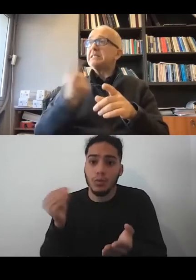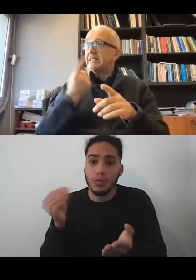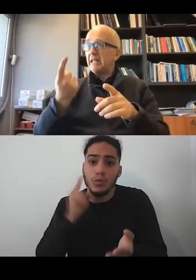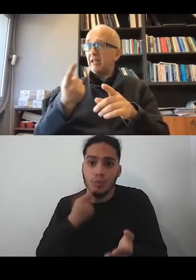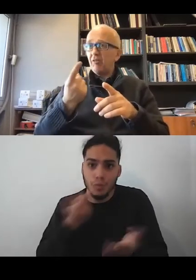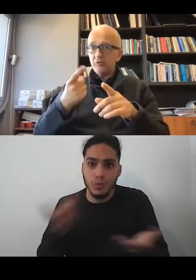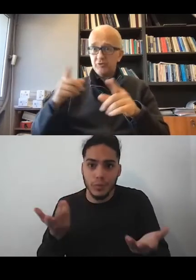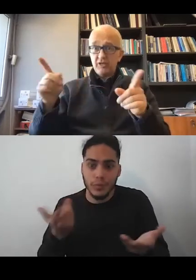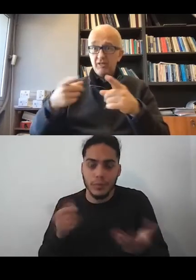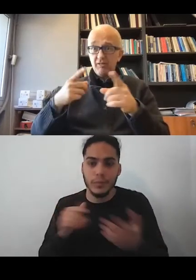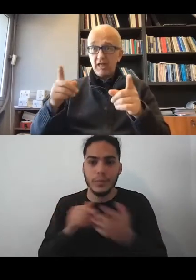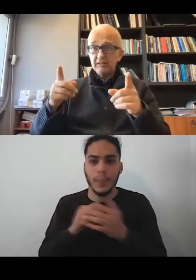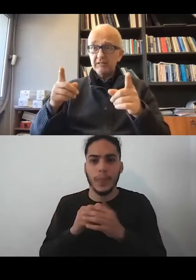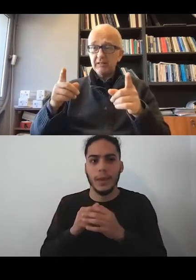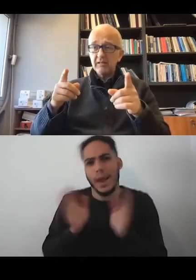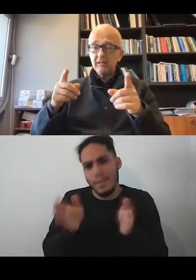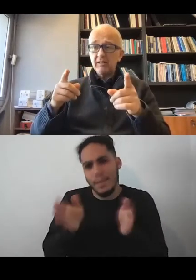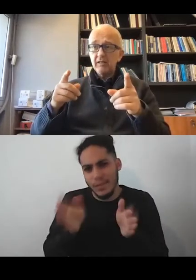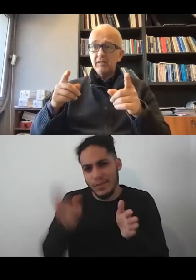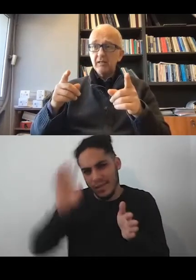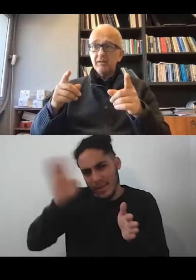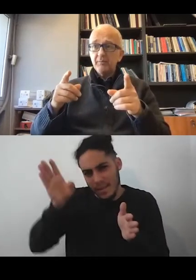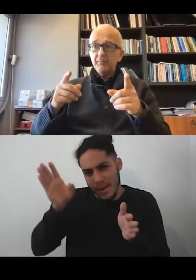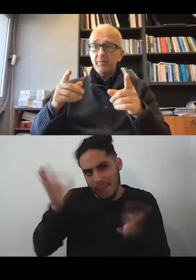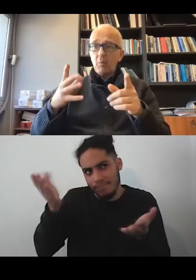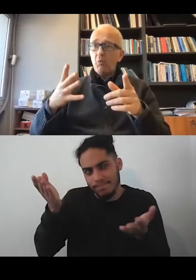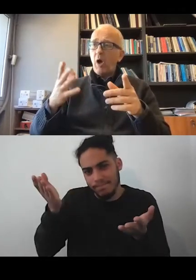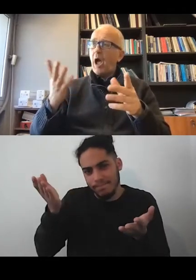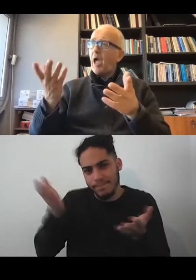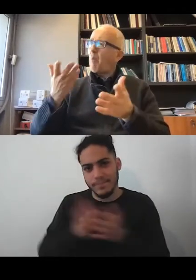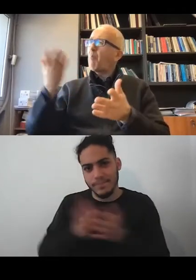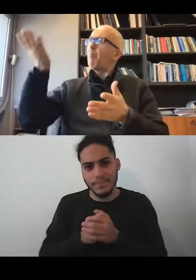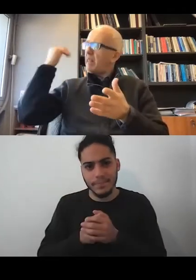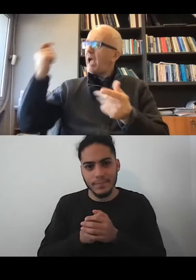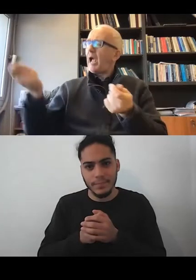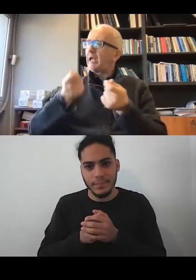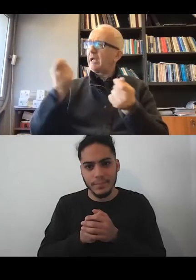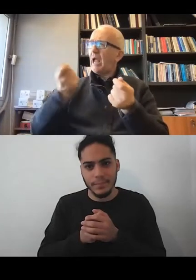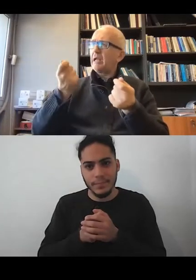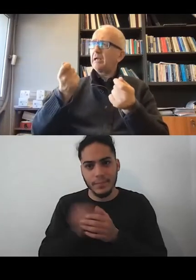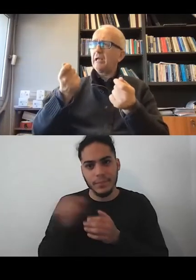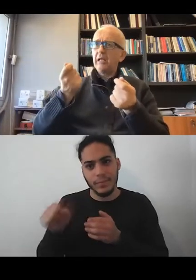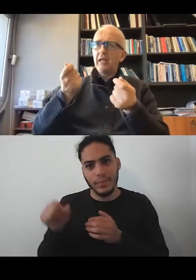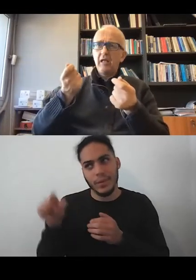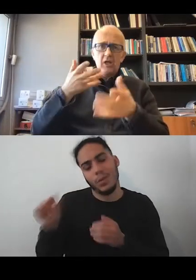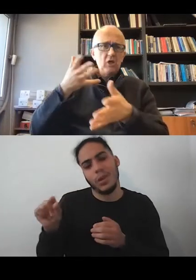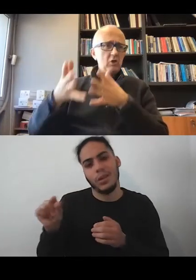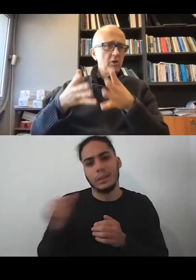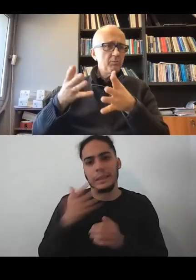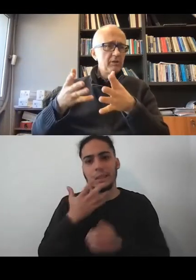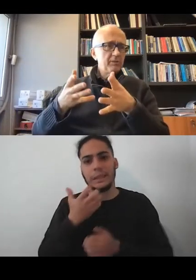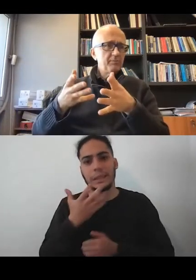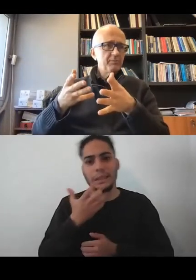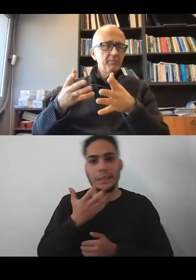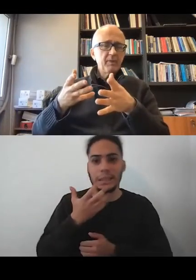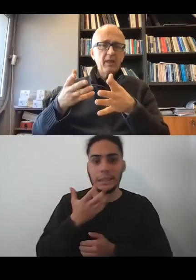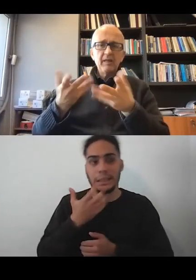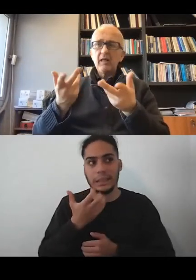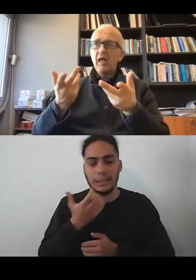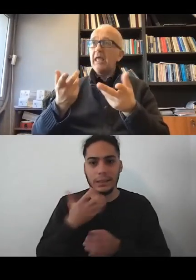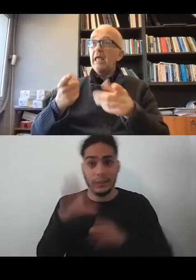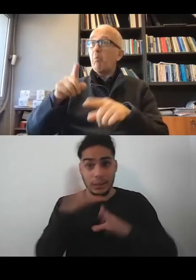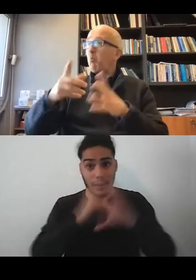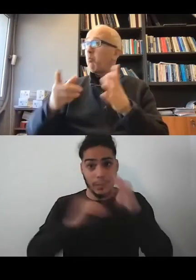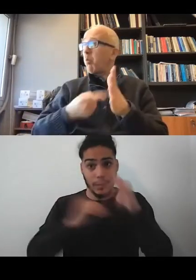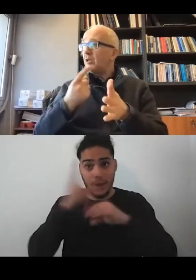will need sign language skills, and it's a bit uneasy that you will have to learn sign language when